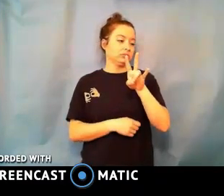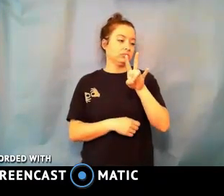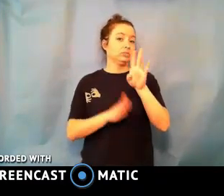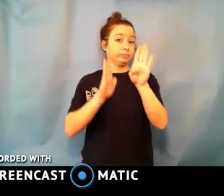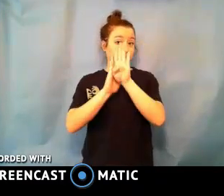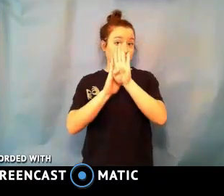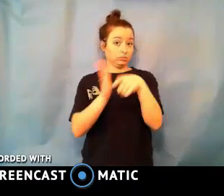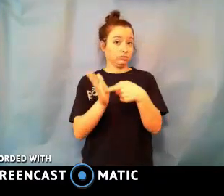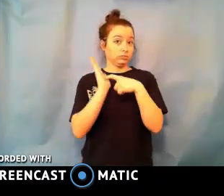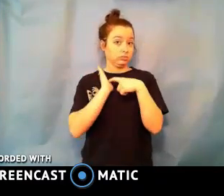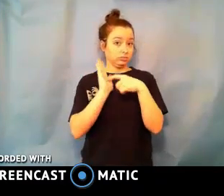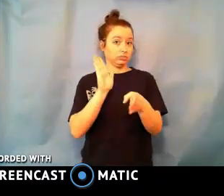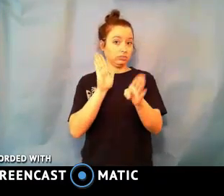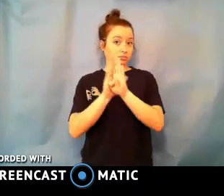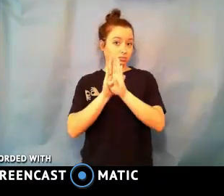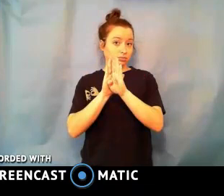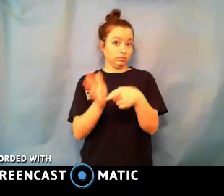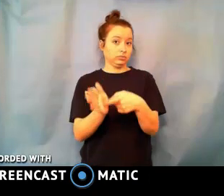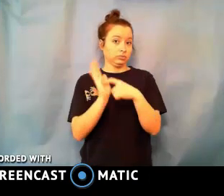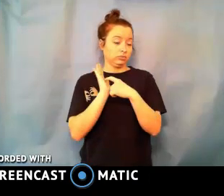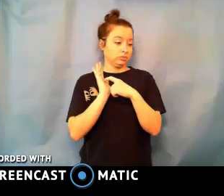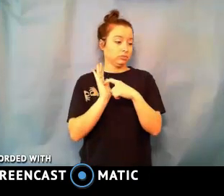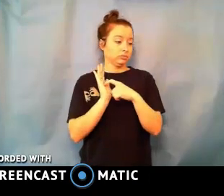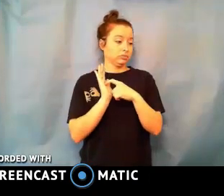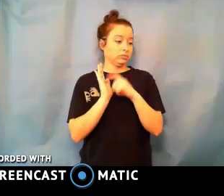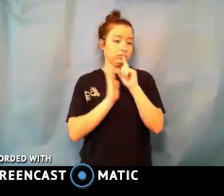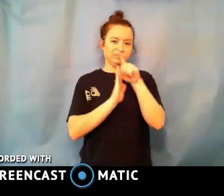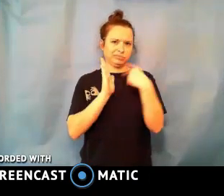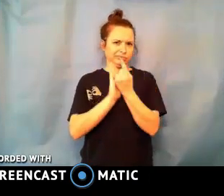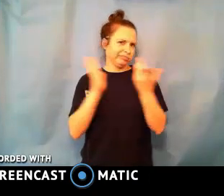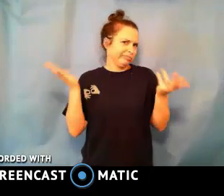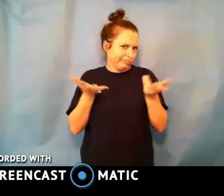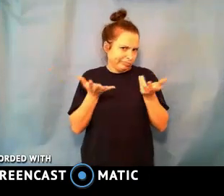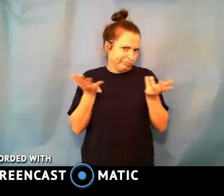it's at the 12, it means o'clock. So what's my hour?